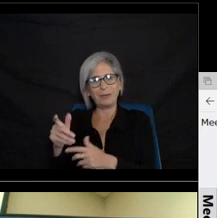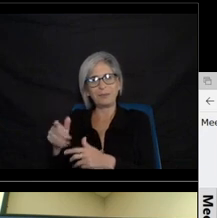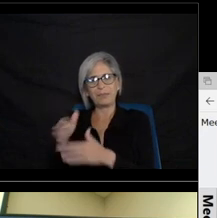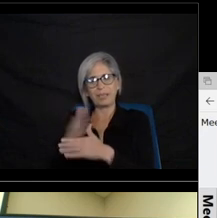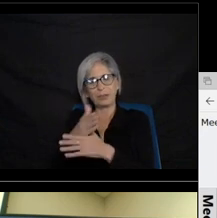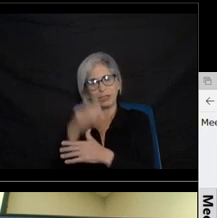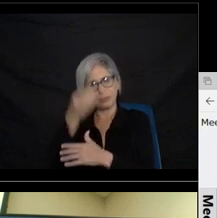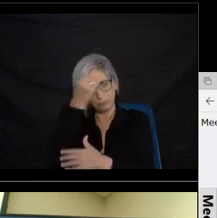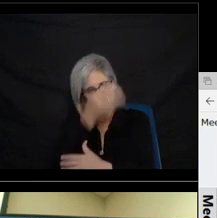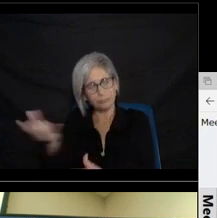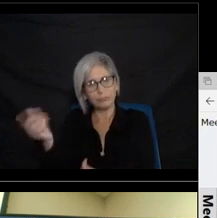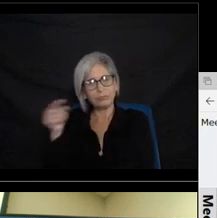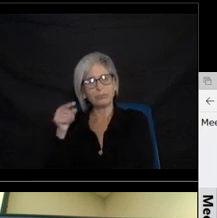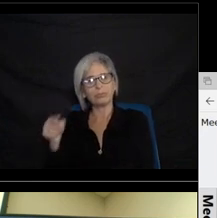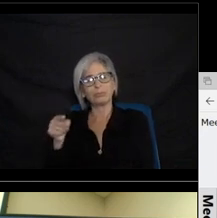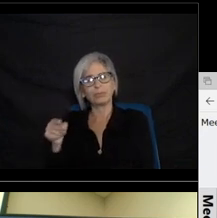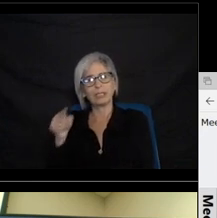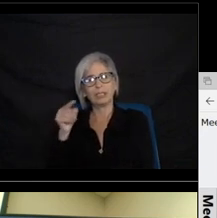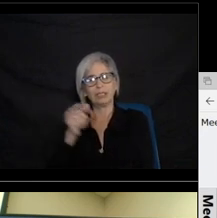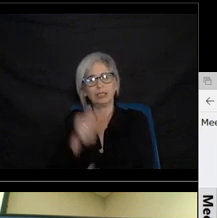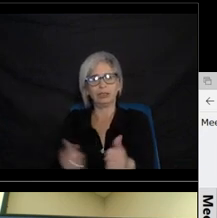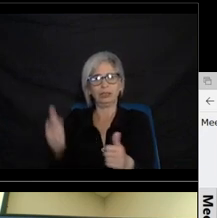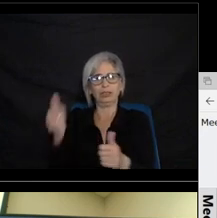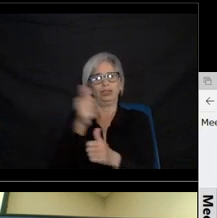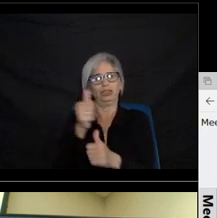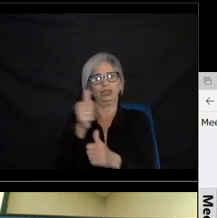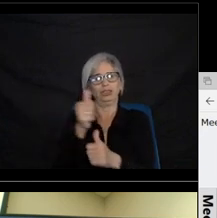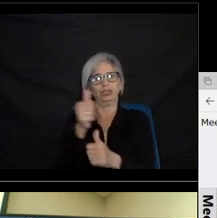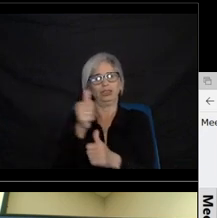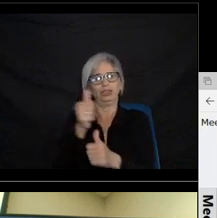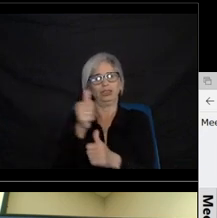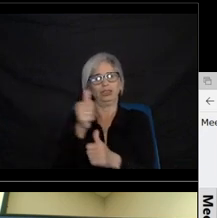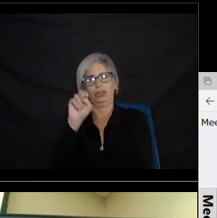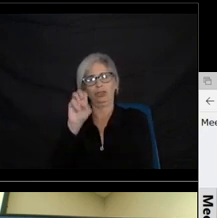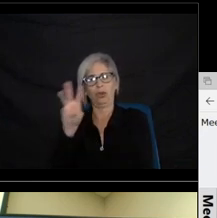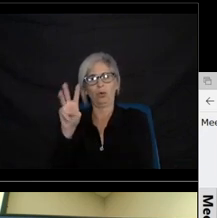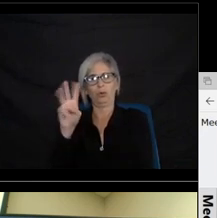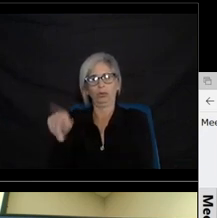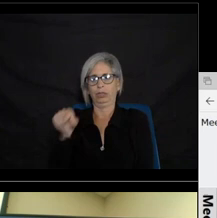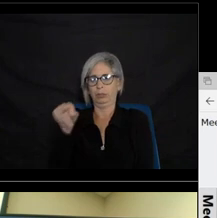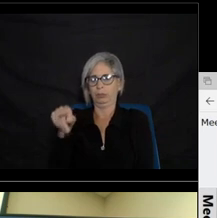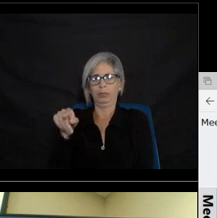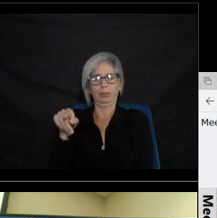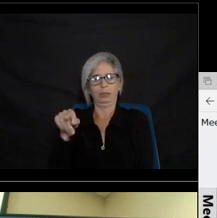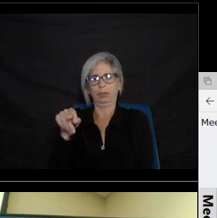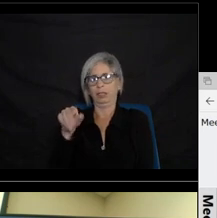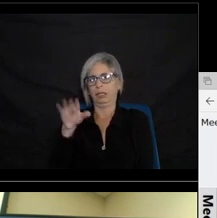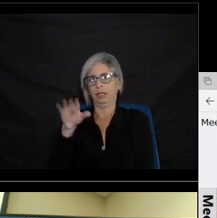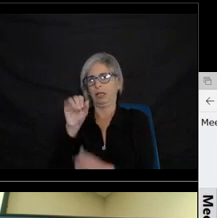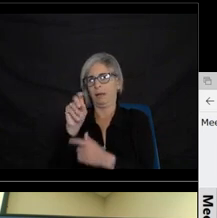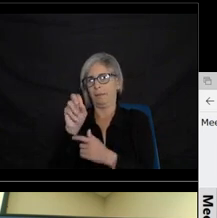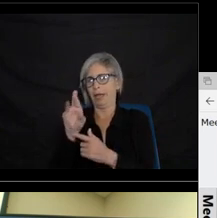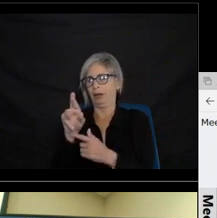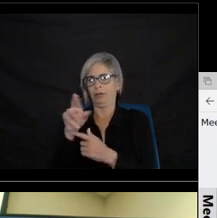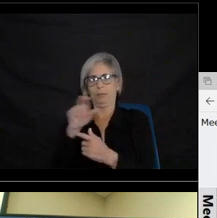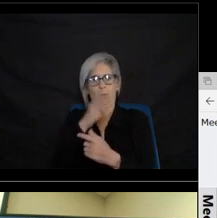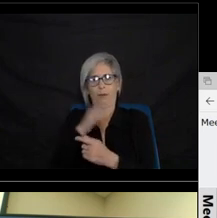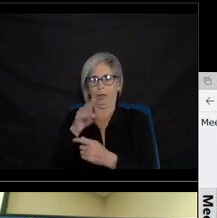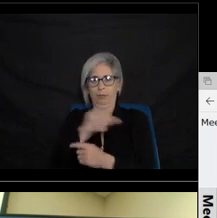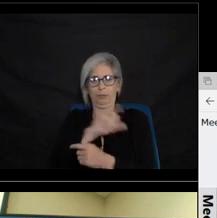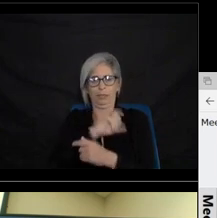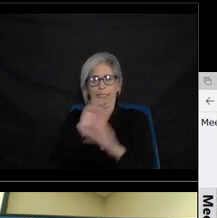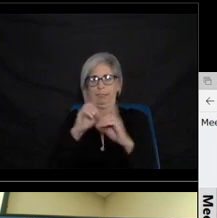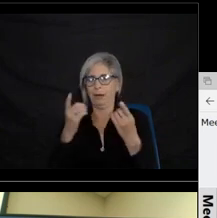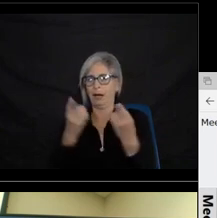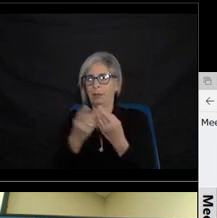with you that Chief Snow has been the commander of the Support Services Bureau at the Boynton Beach Police Department. In